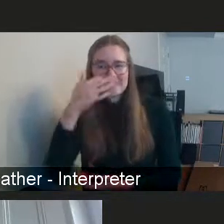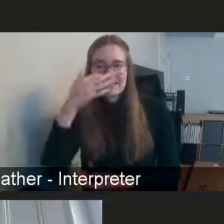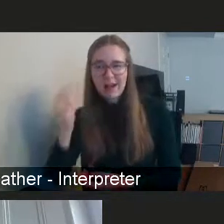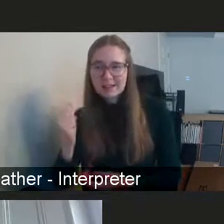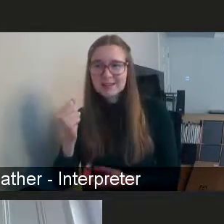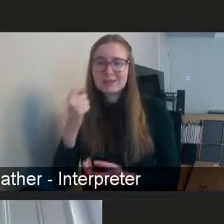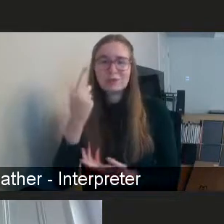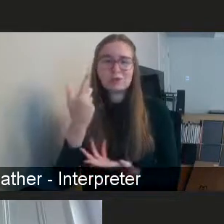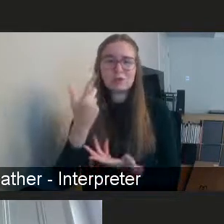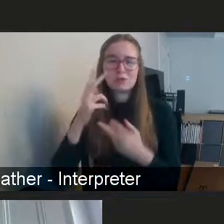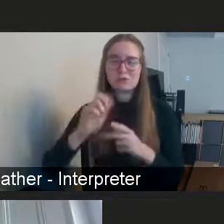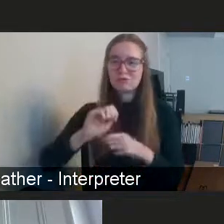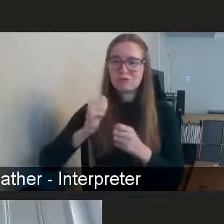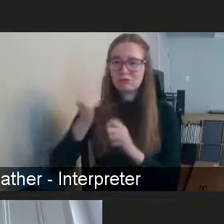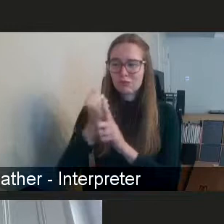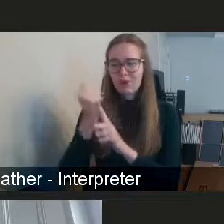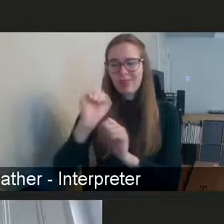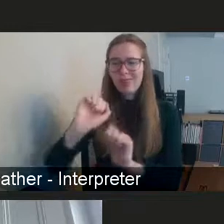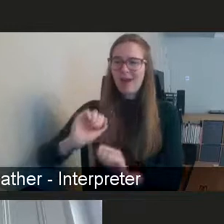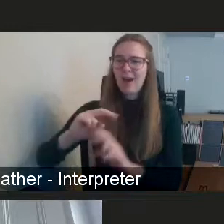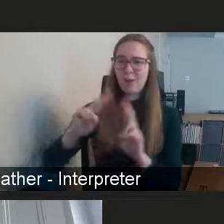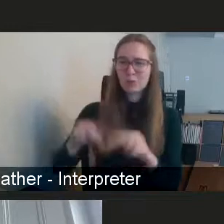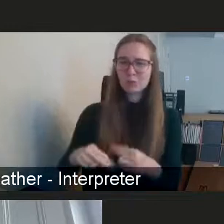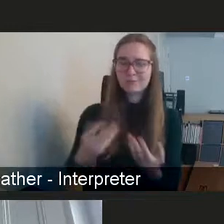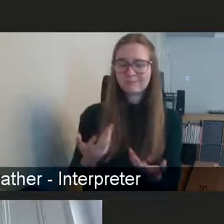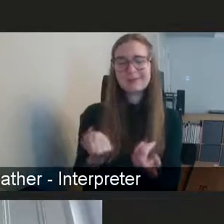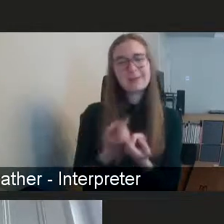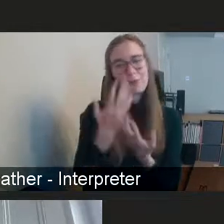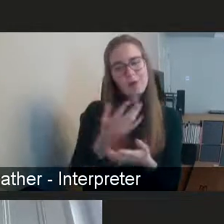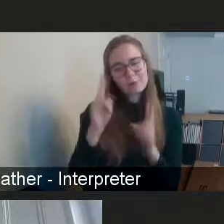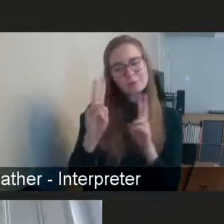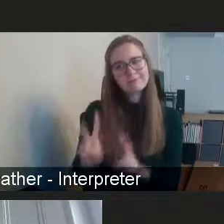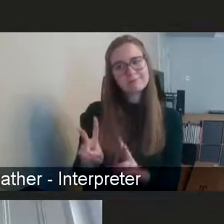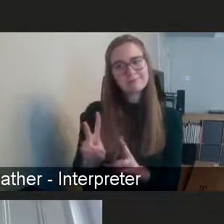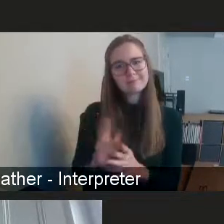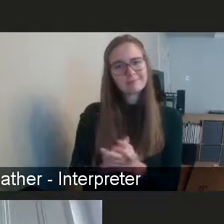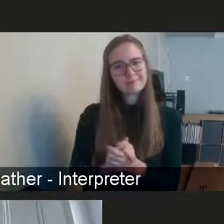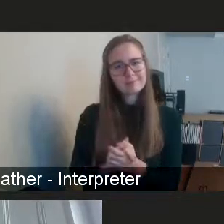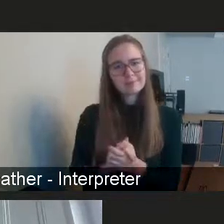at? So that is the question to look at it.